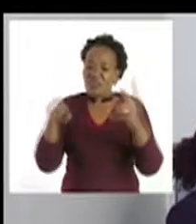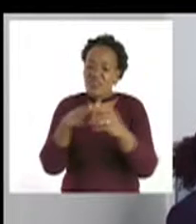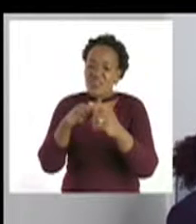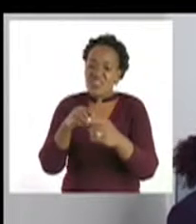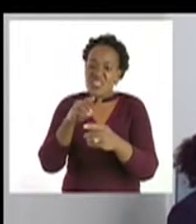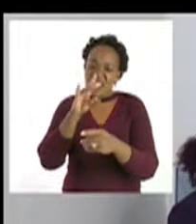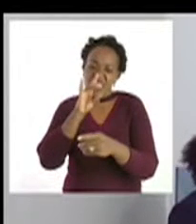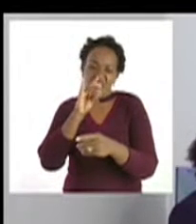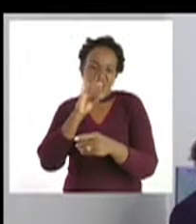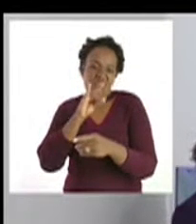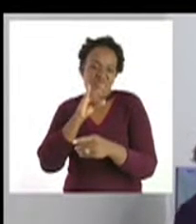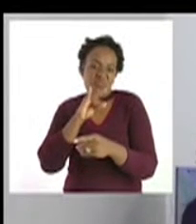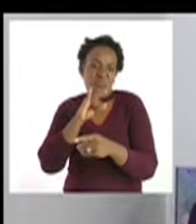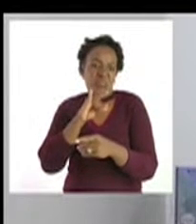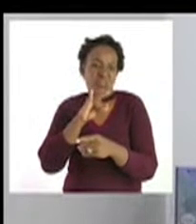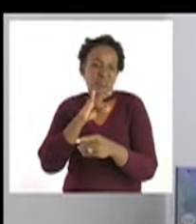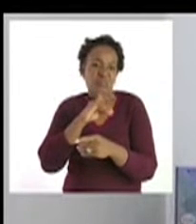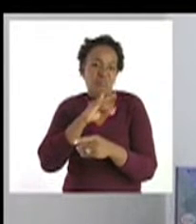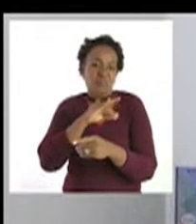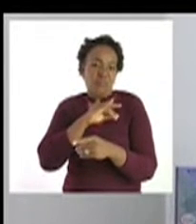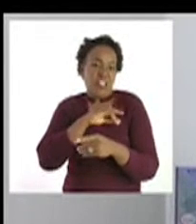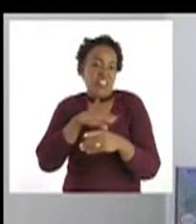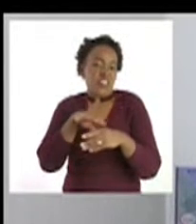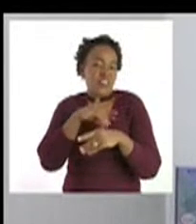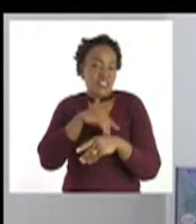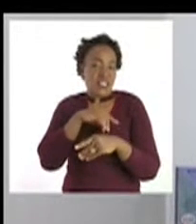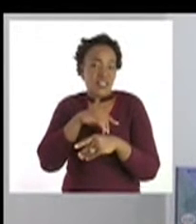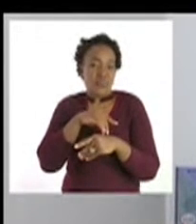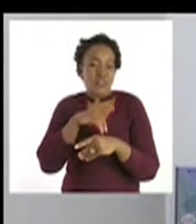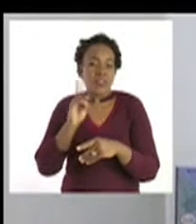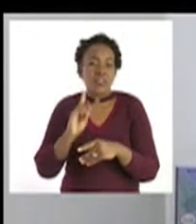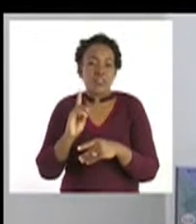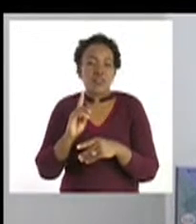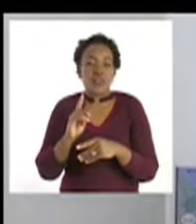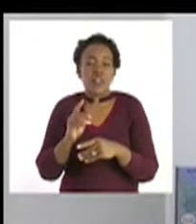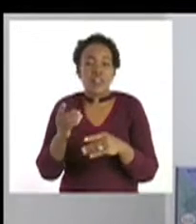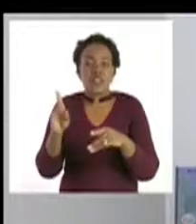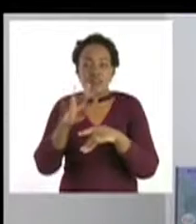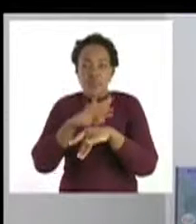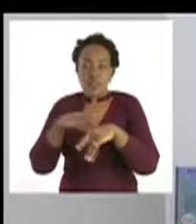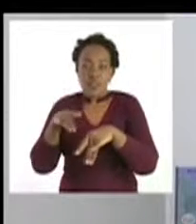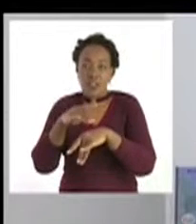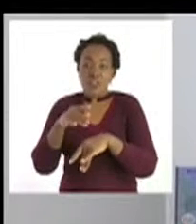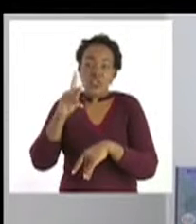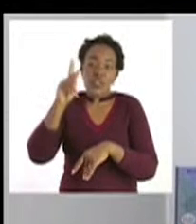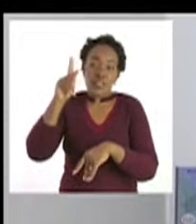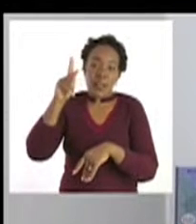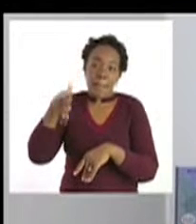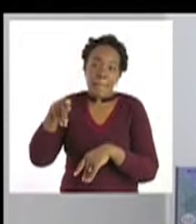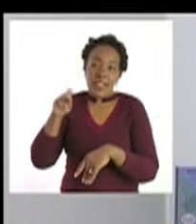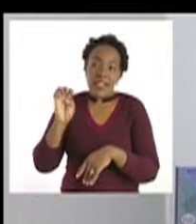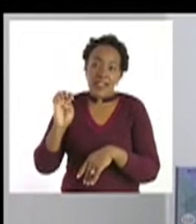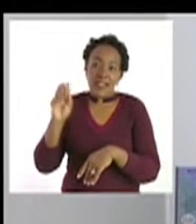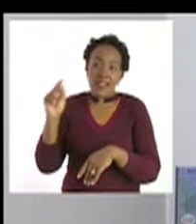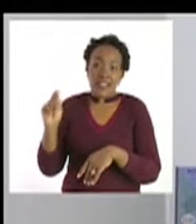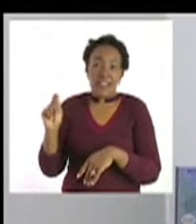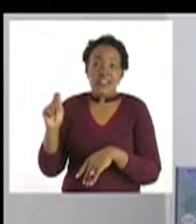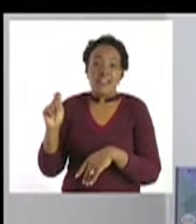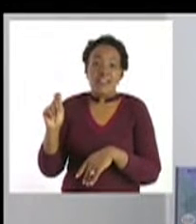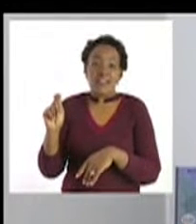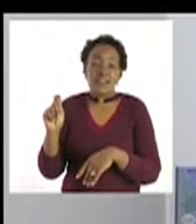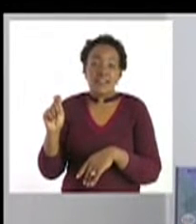pet. So we come and check here. Do we have for